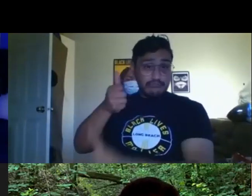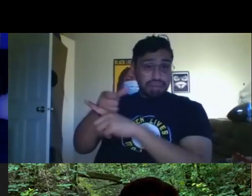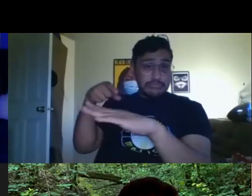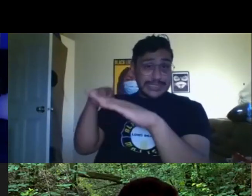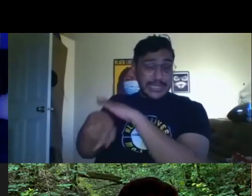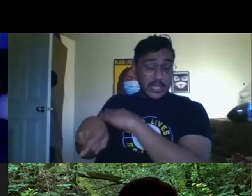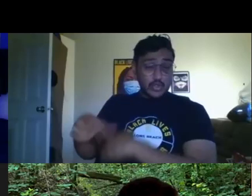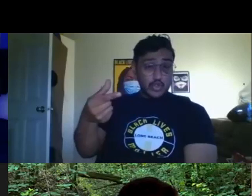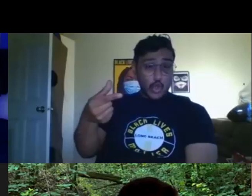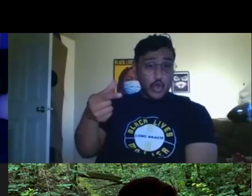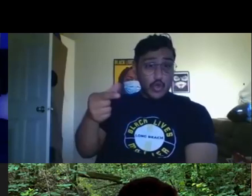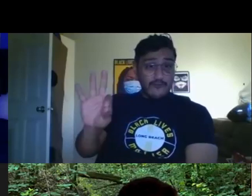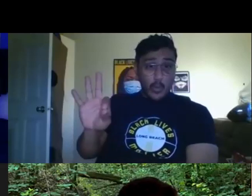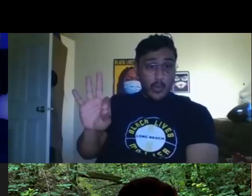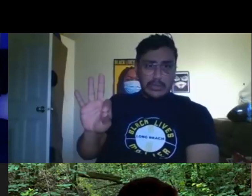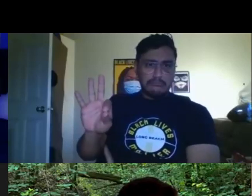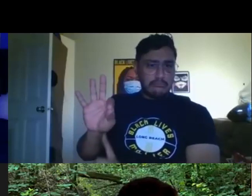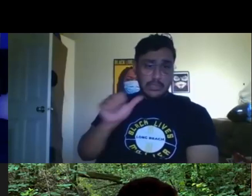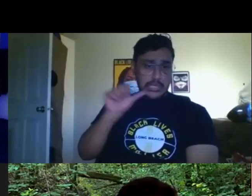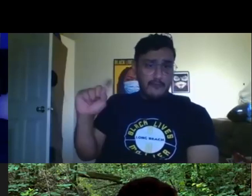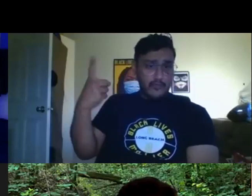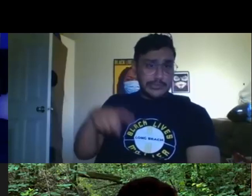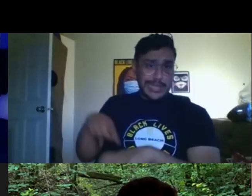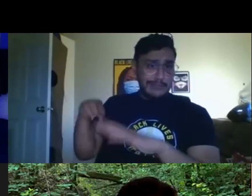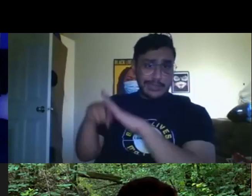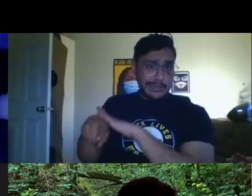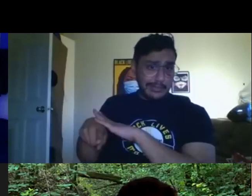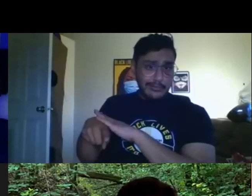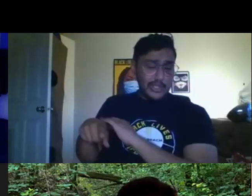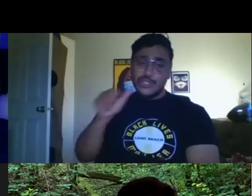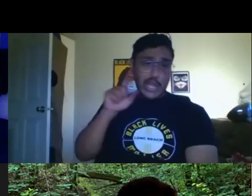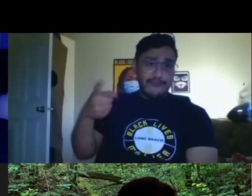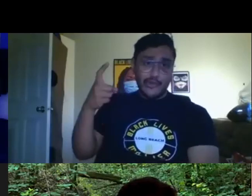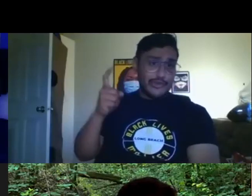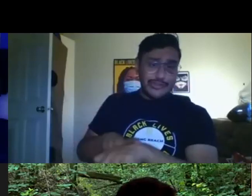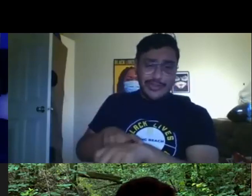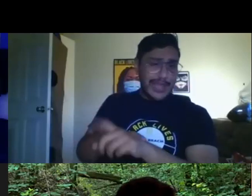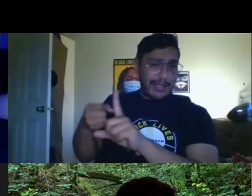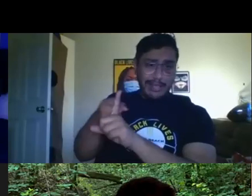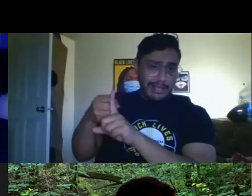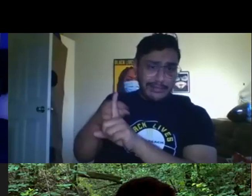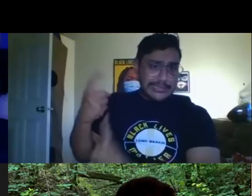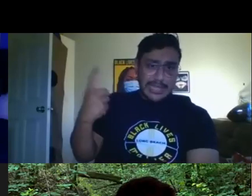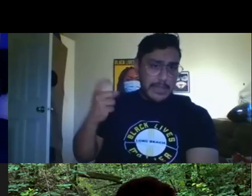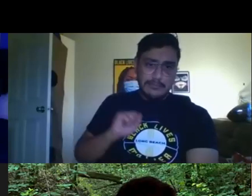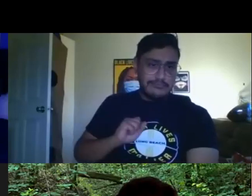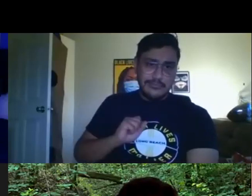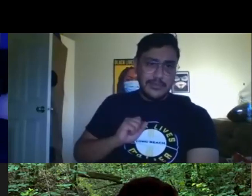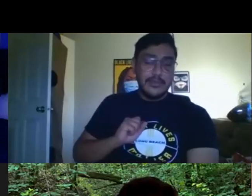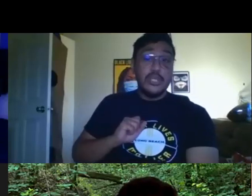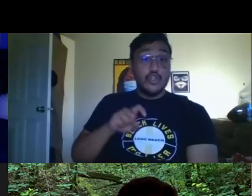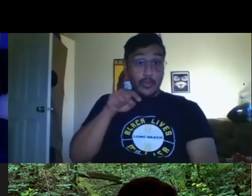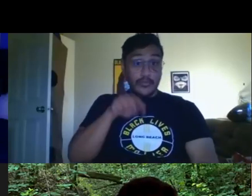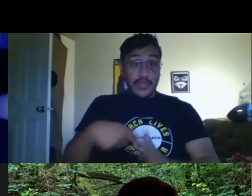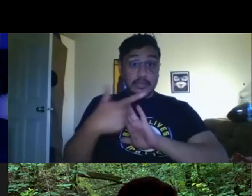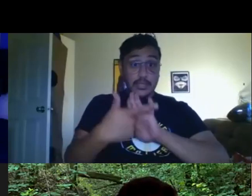killing someone or being physically abusive to someone. This prevents these individuals from being rehired